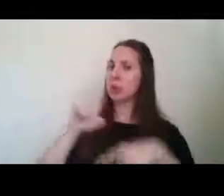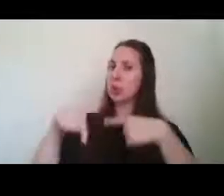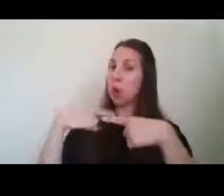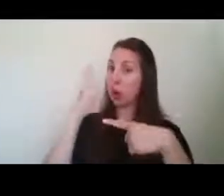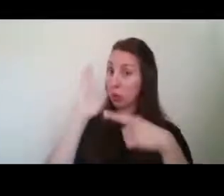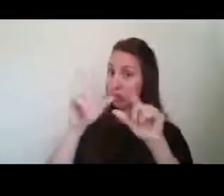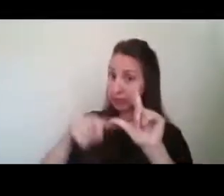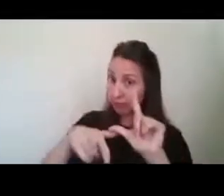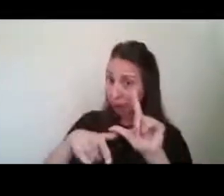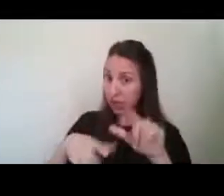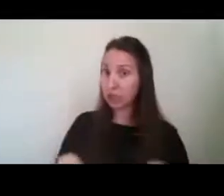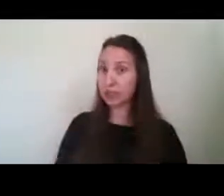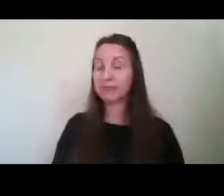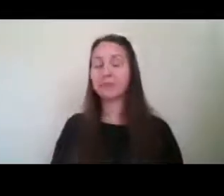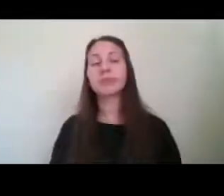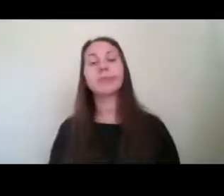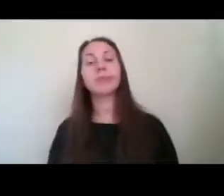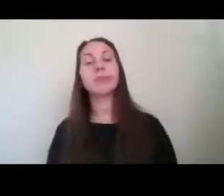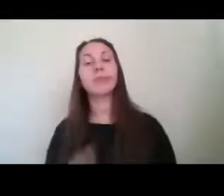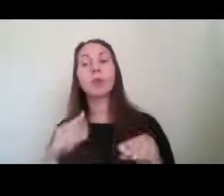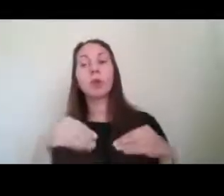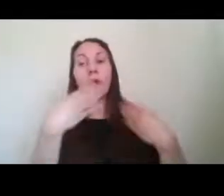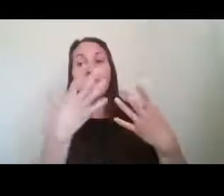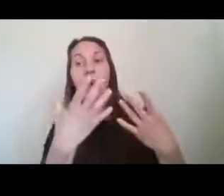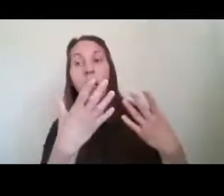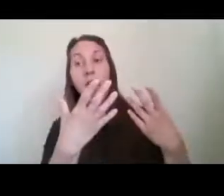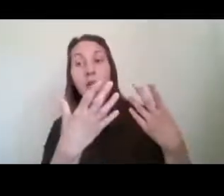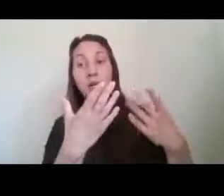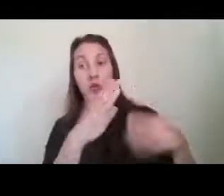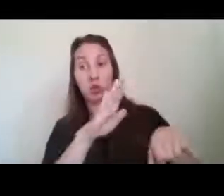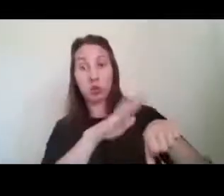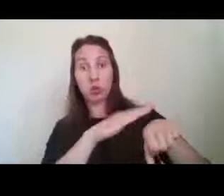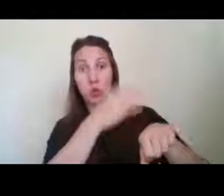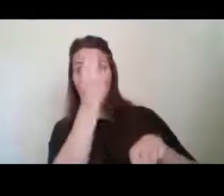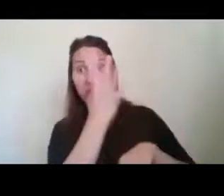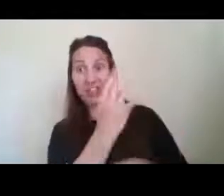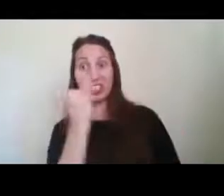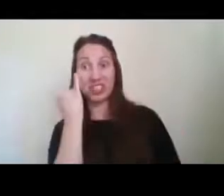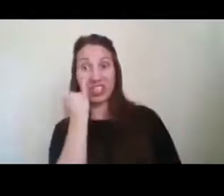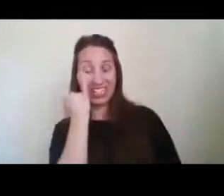and providing notification when the session has expired back to the main page.